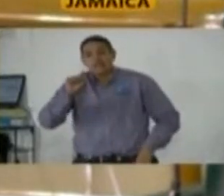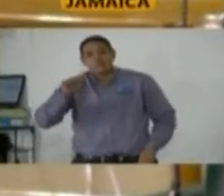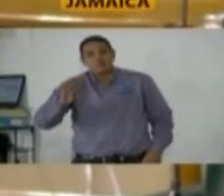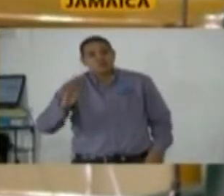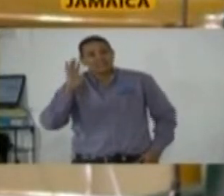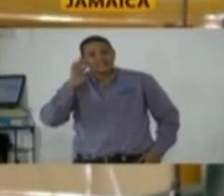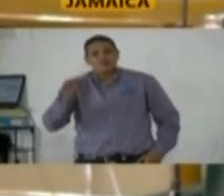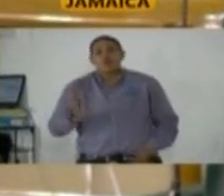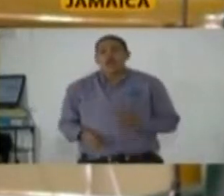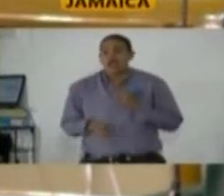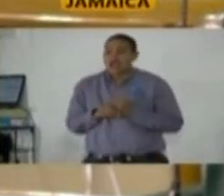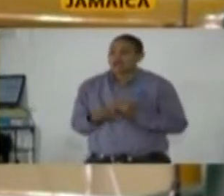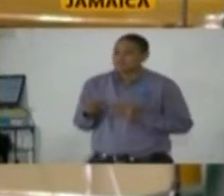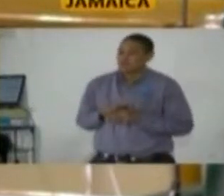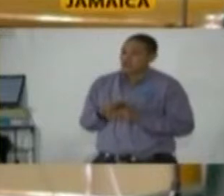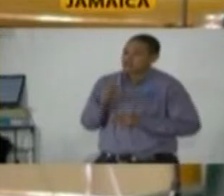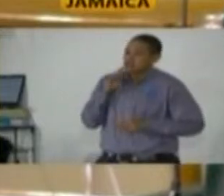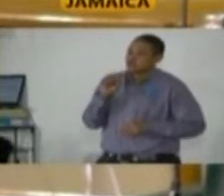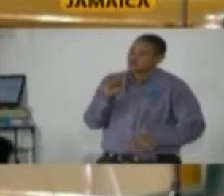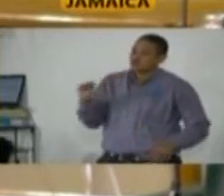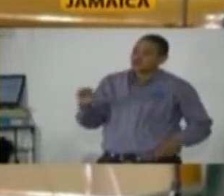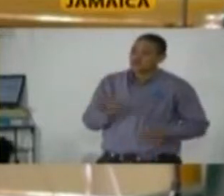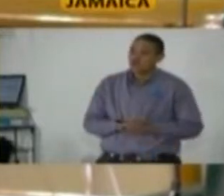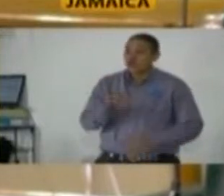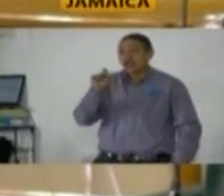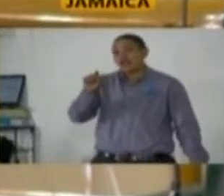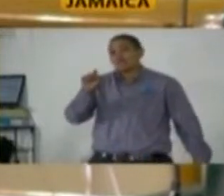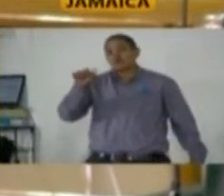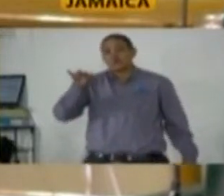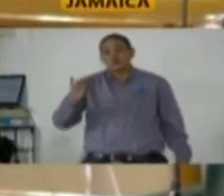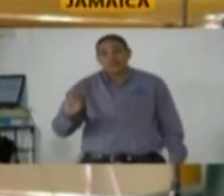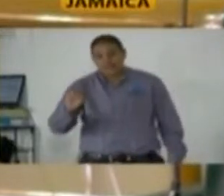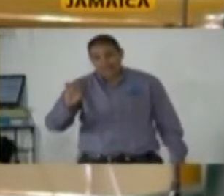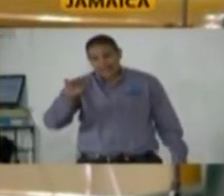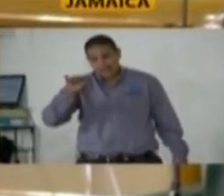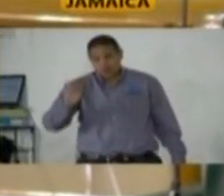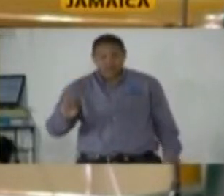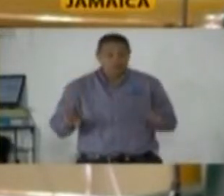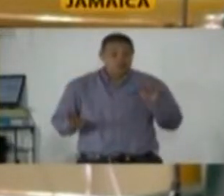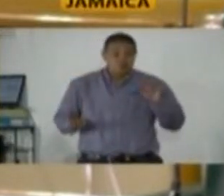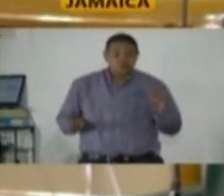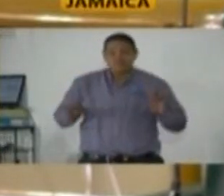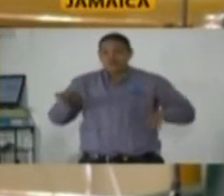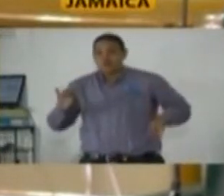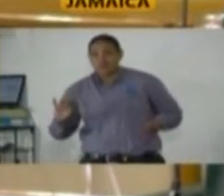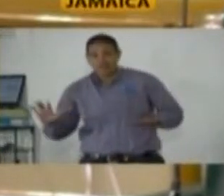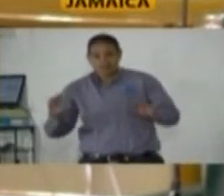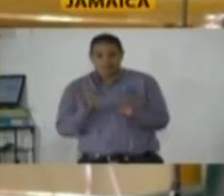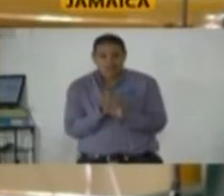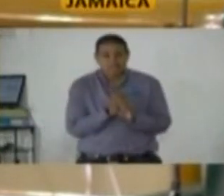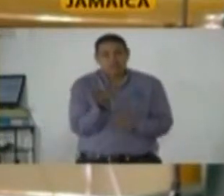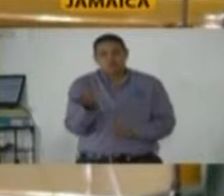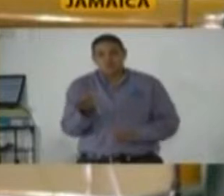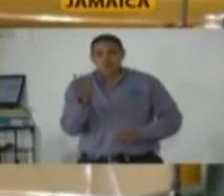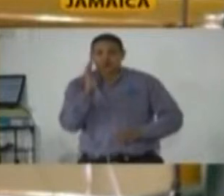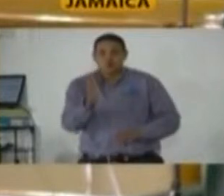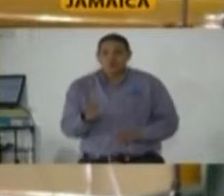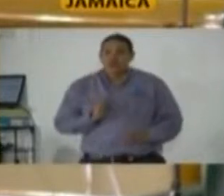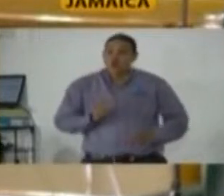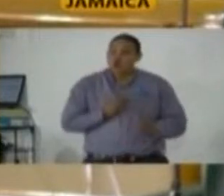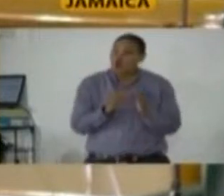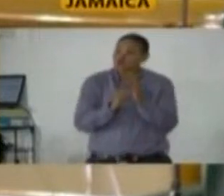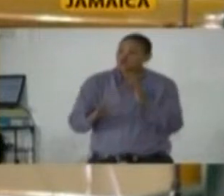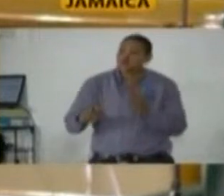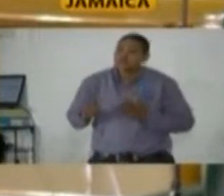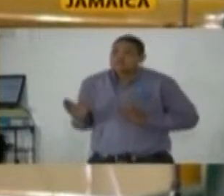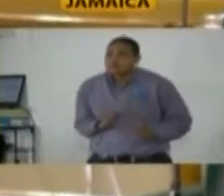in mathematics and social studies on April 28 of this year. Our students and teachers have been